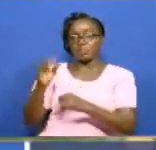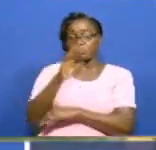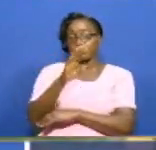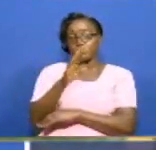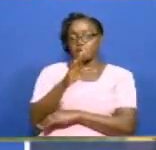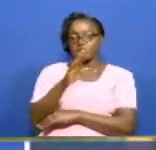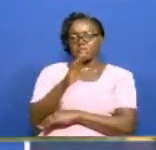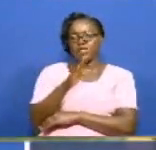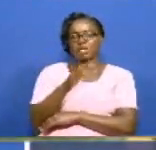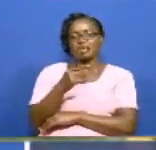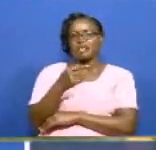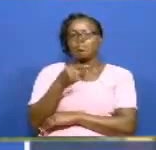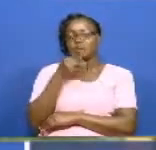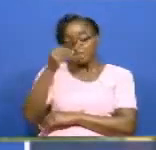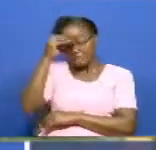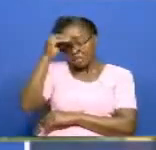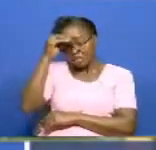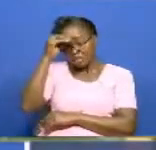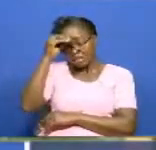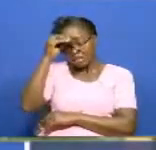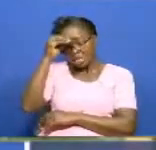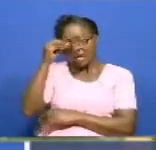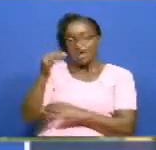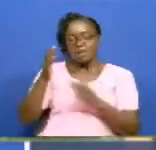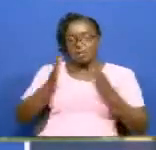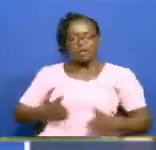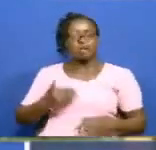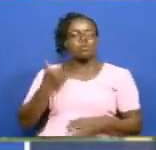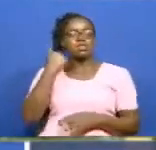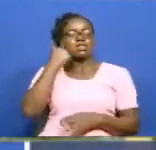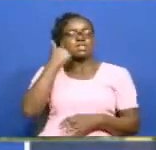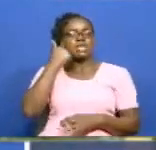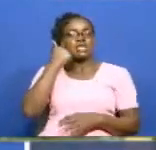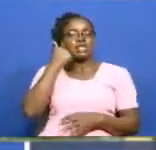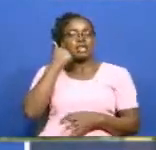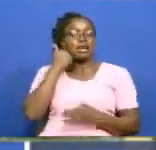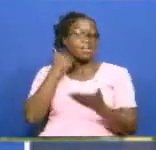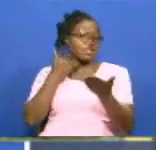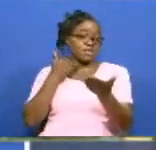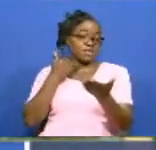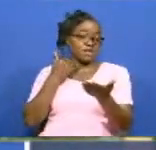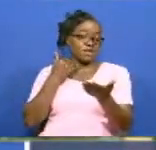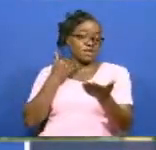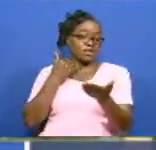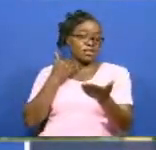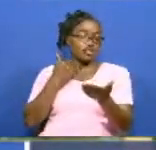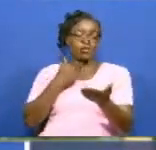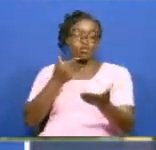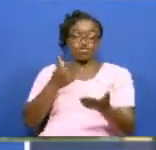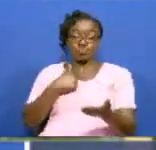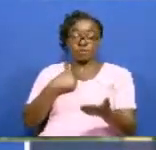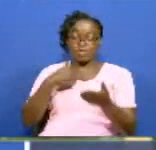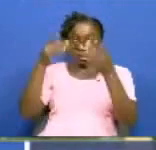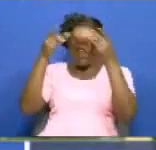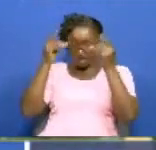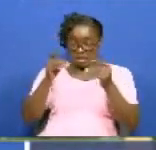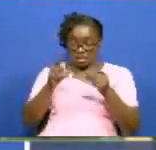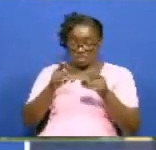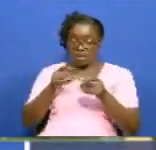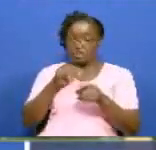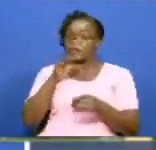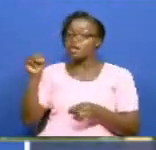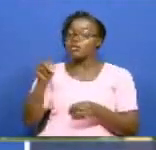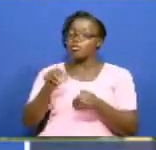having a patient in our clinic at Chemel roundabout. So I decided to follow him